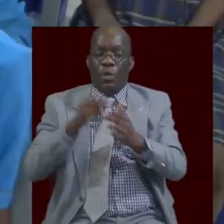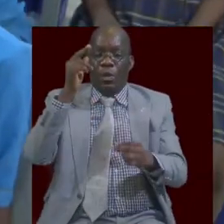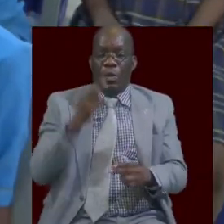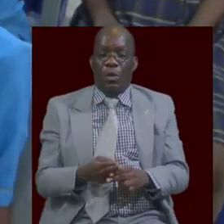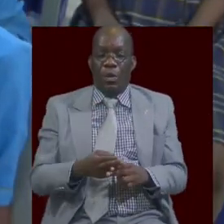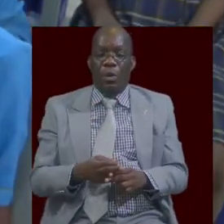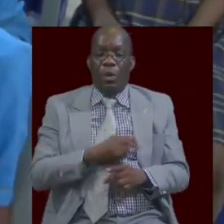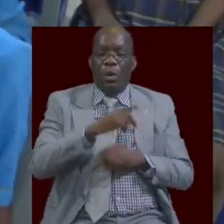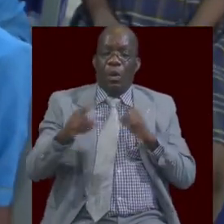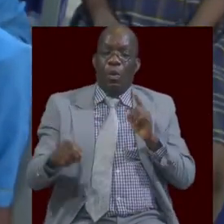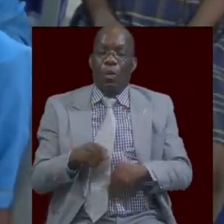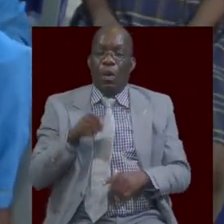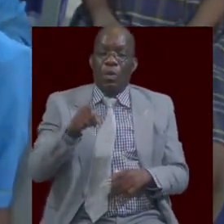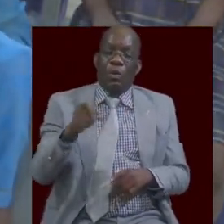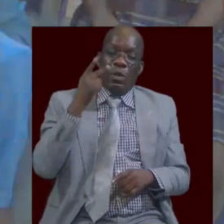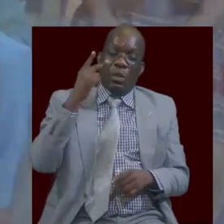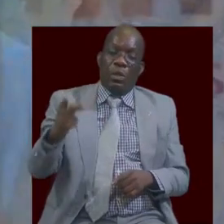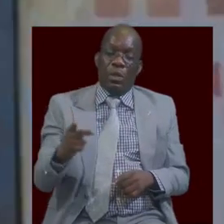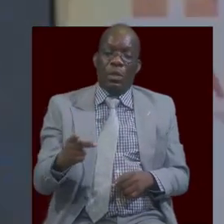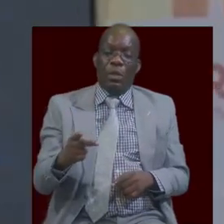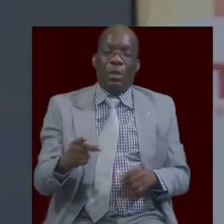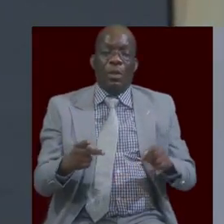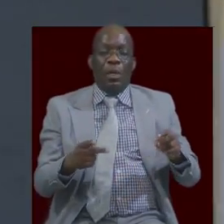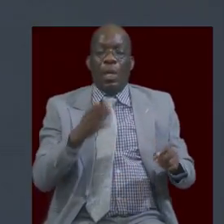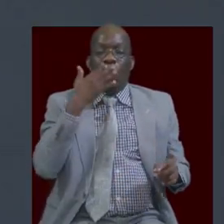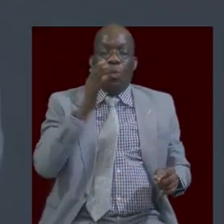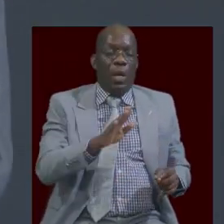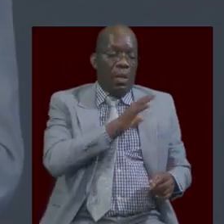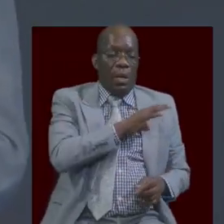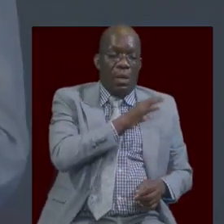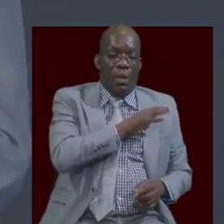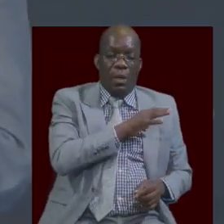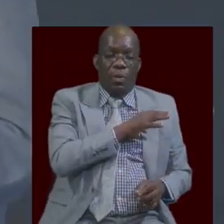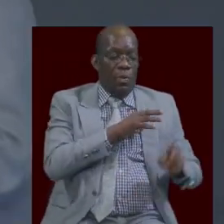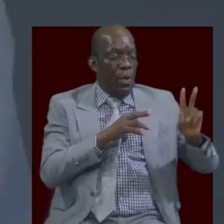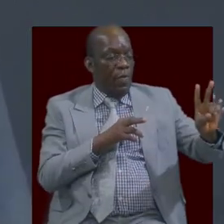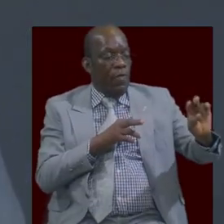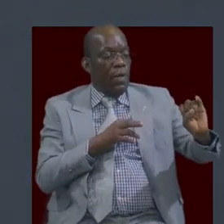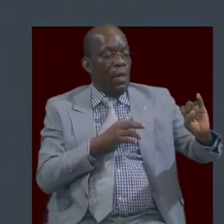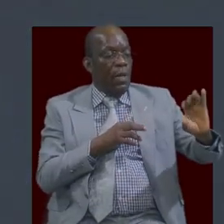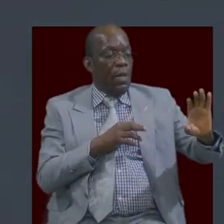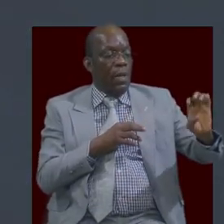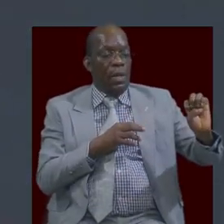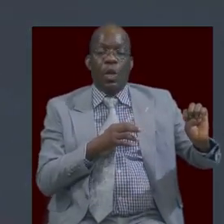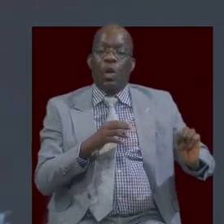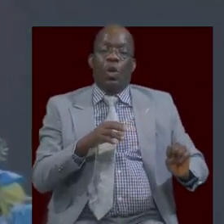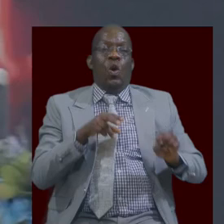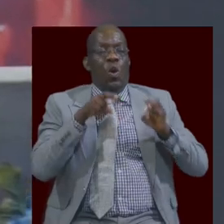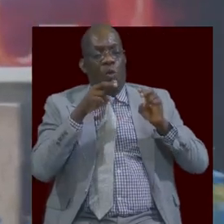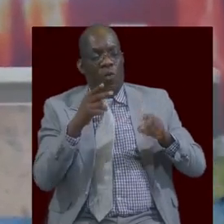you see vice, sometimes vice looks colorful. Sometimes